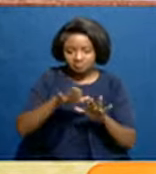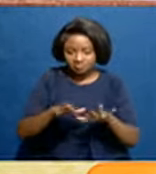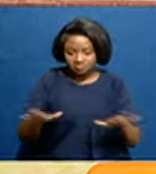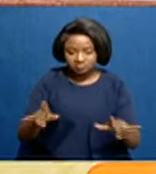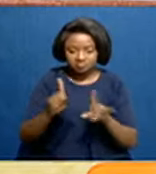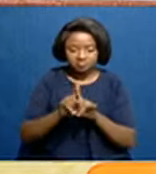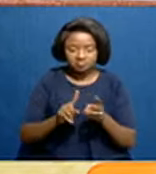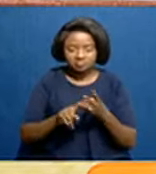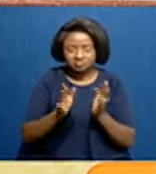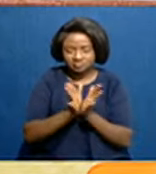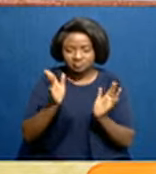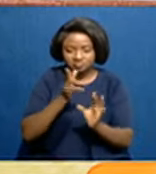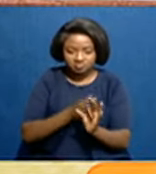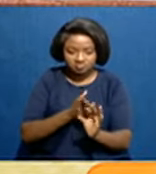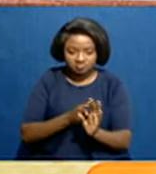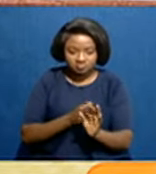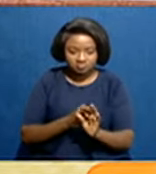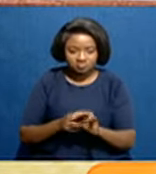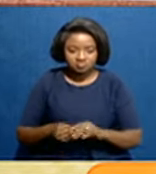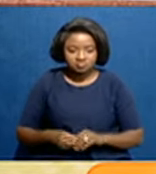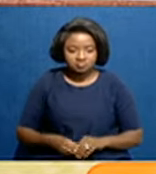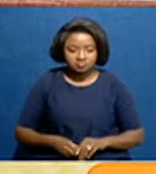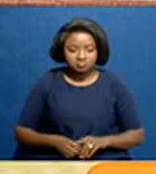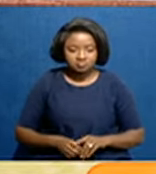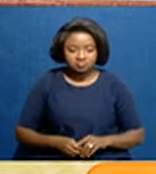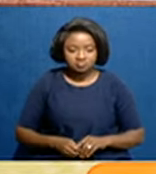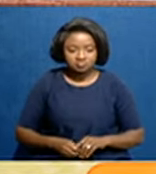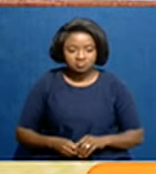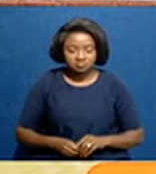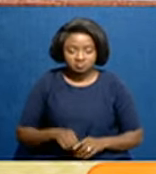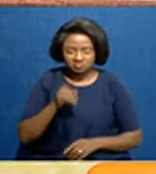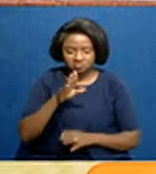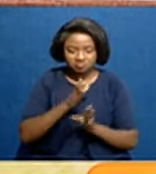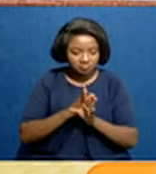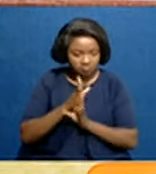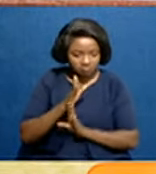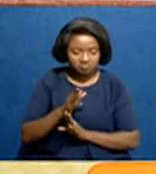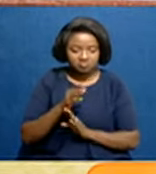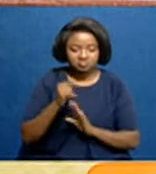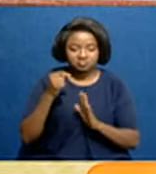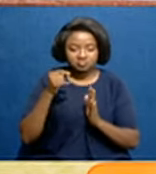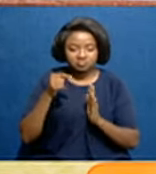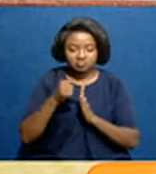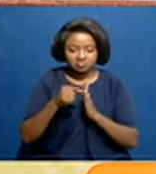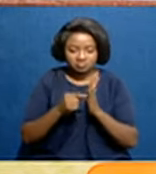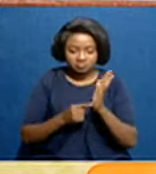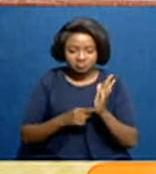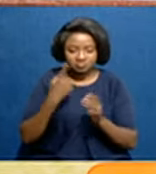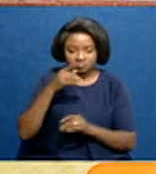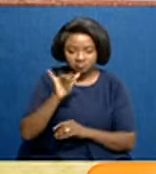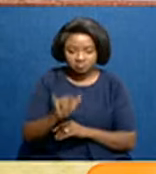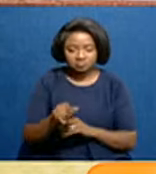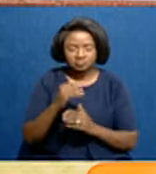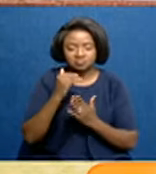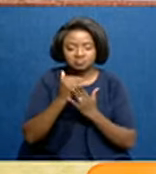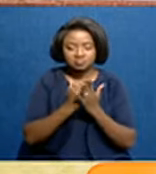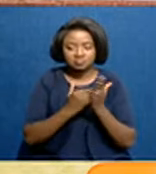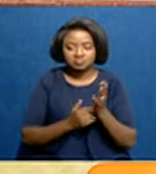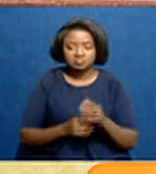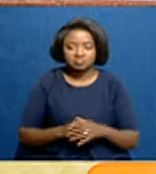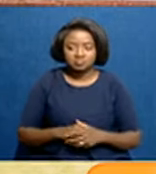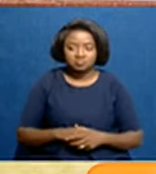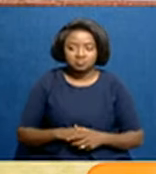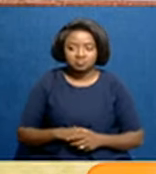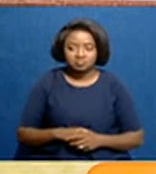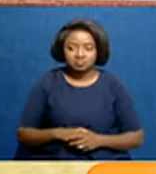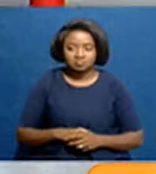out public participation, which is a core part of this program. Okay, and then